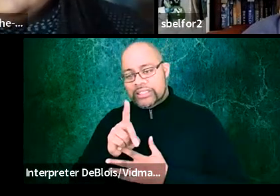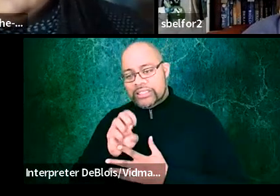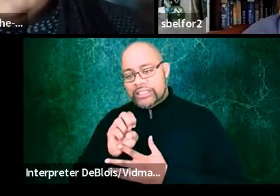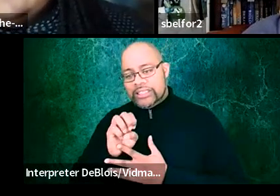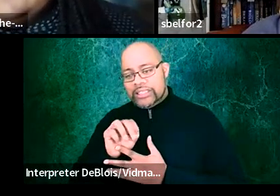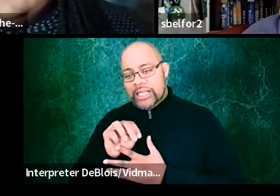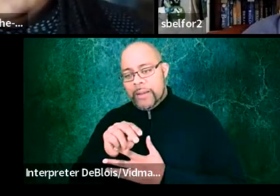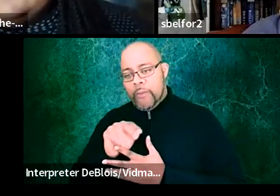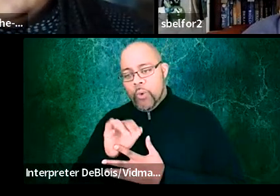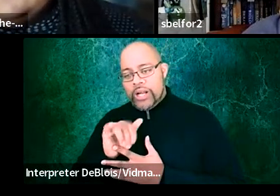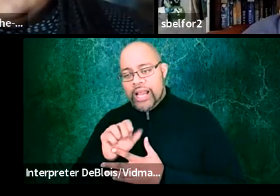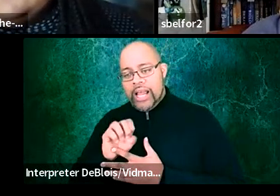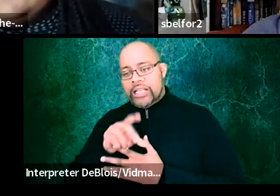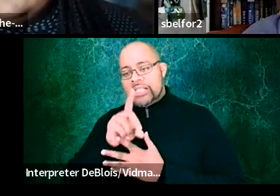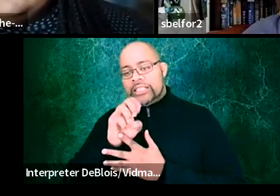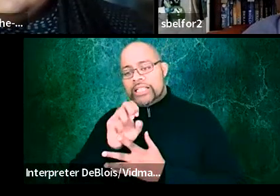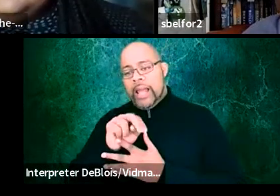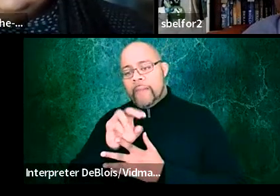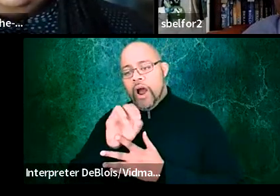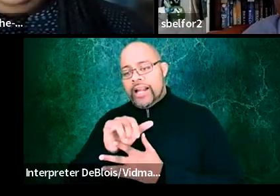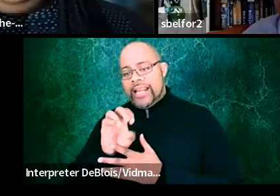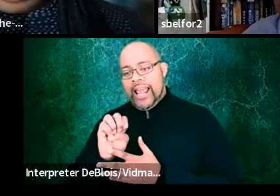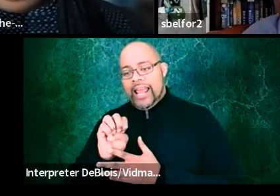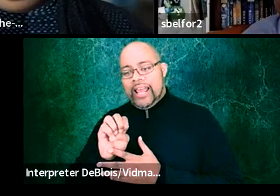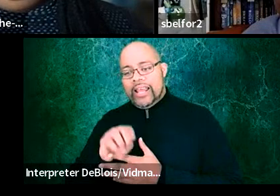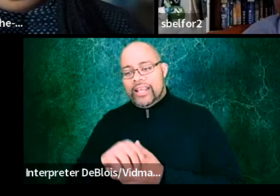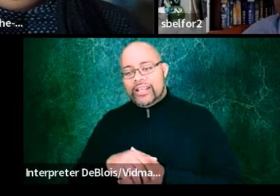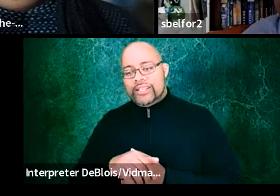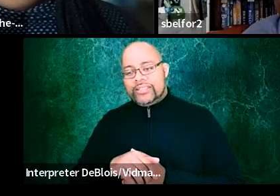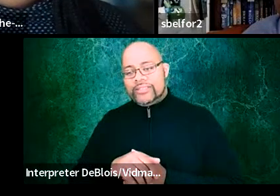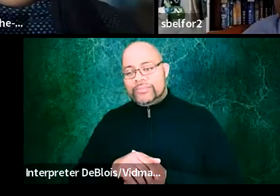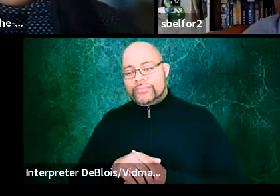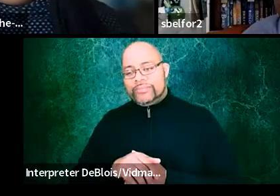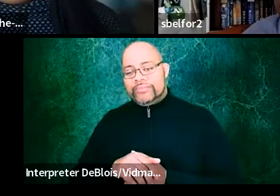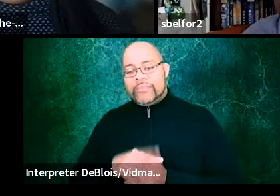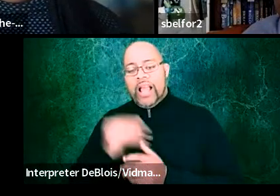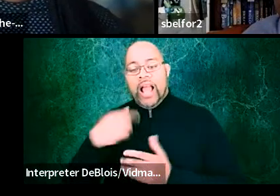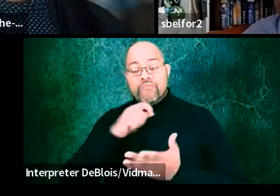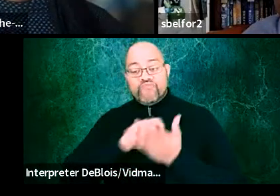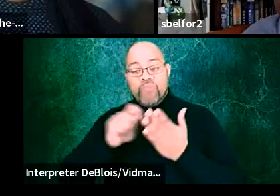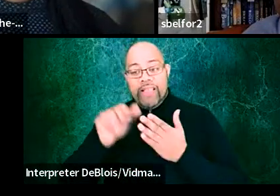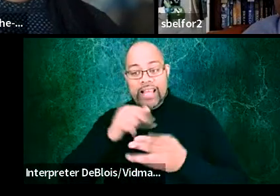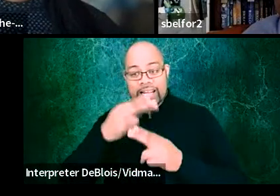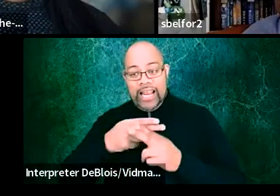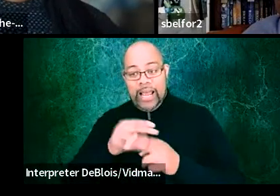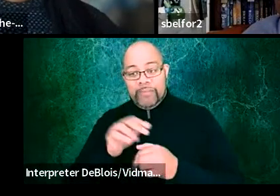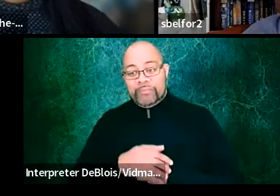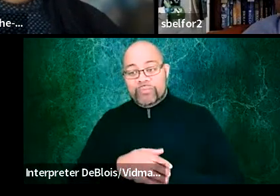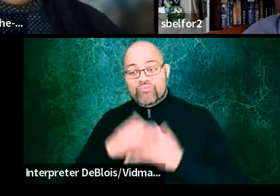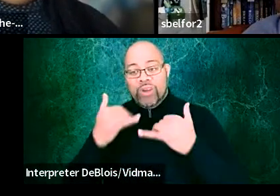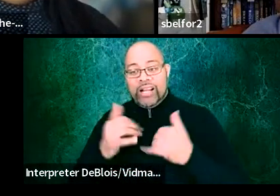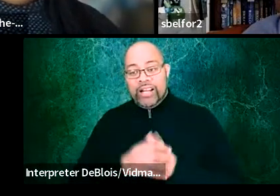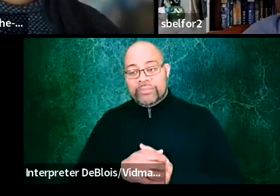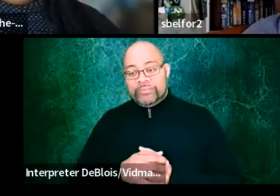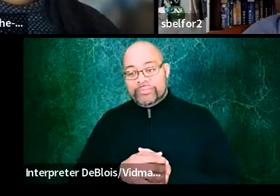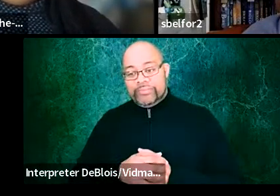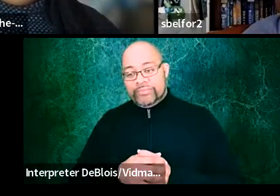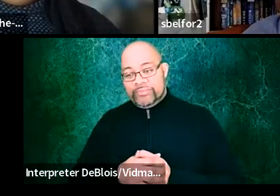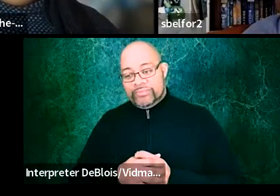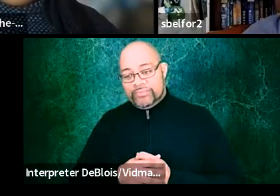Demonier? Okay. Demonier. Demonier. Okay, and I'm writing down those names right now.